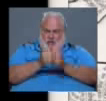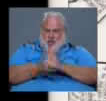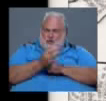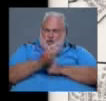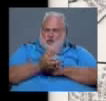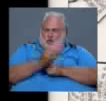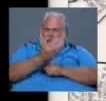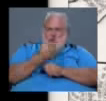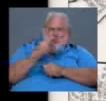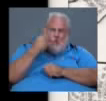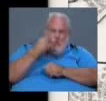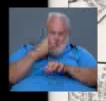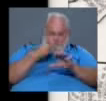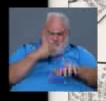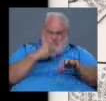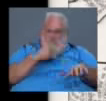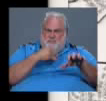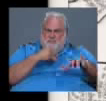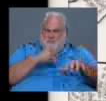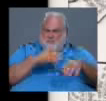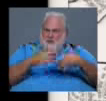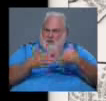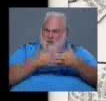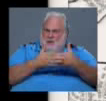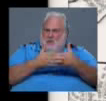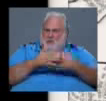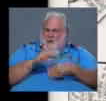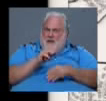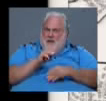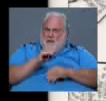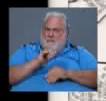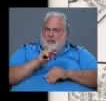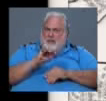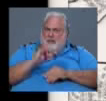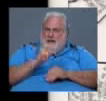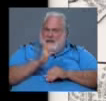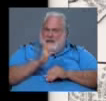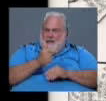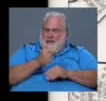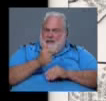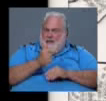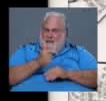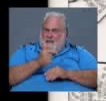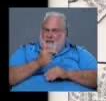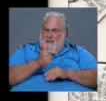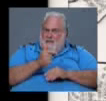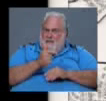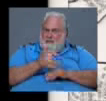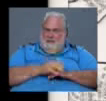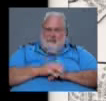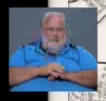houses there. So how close is that mining going to those homes?